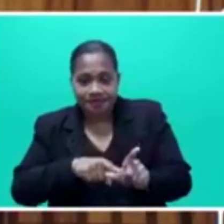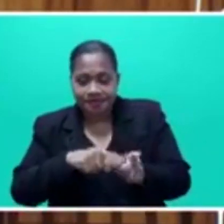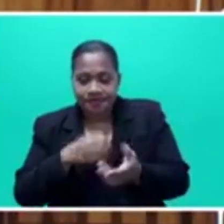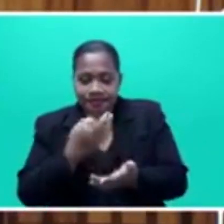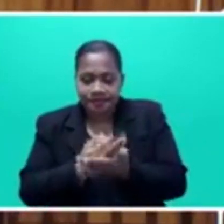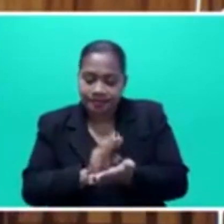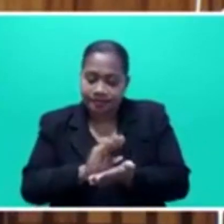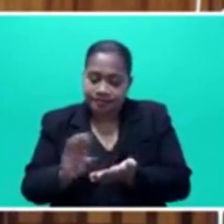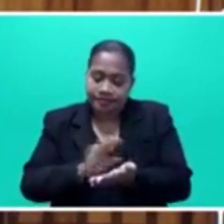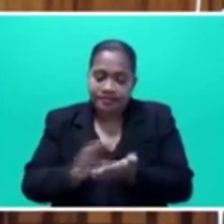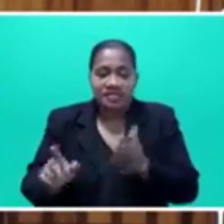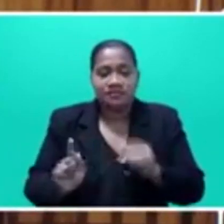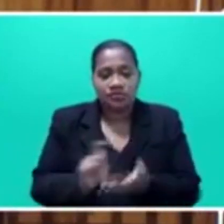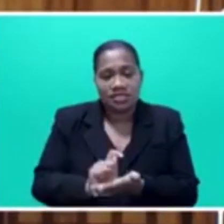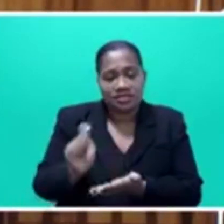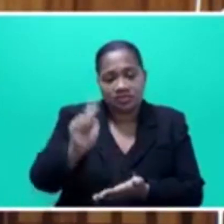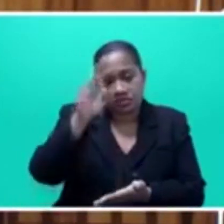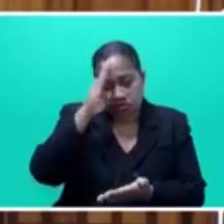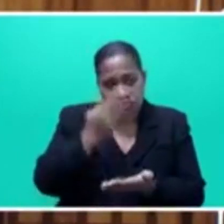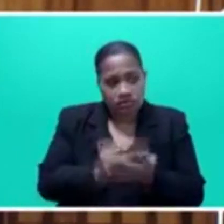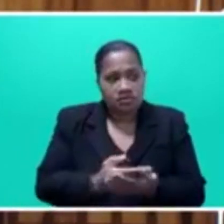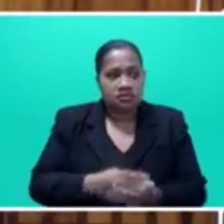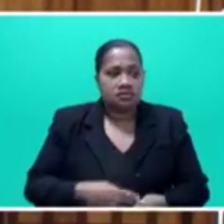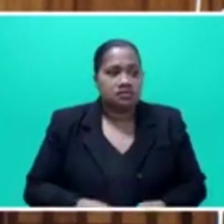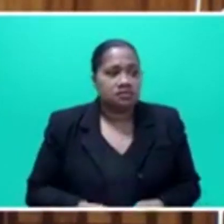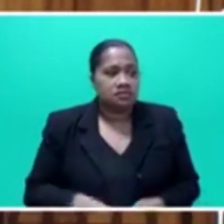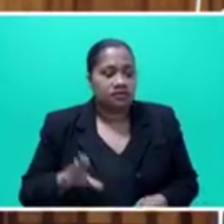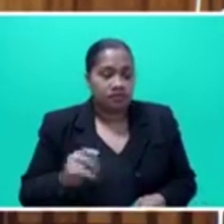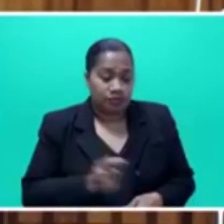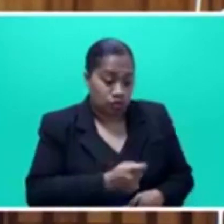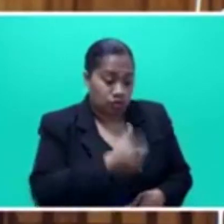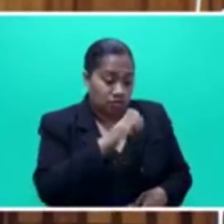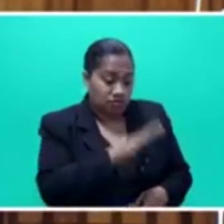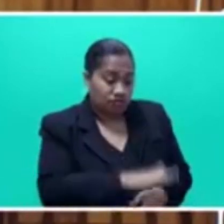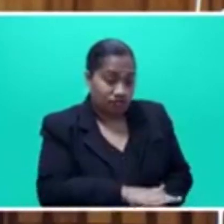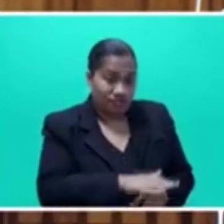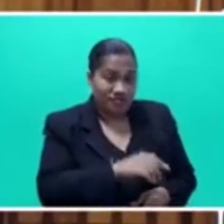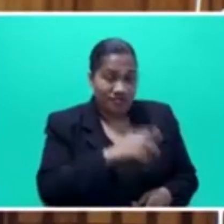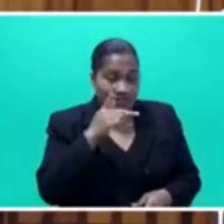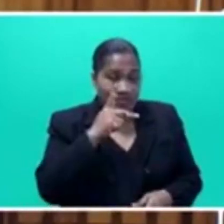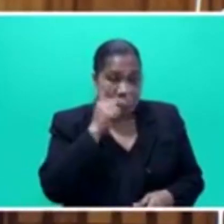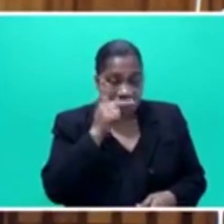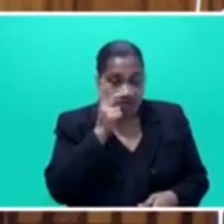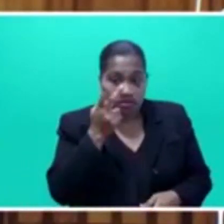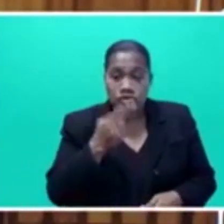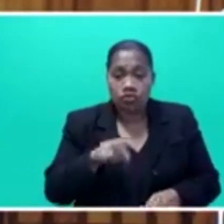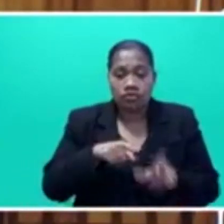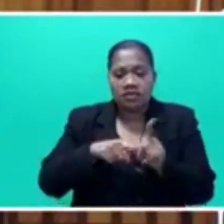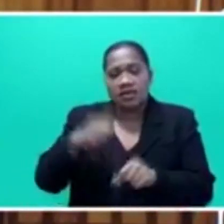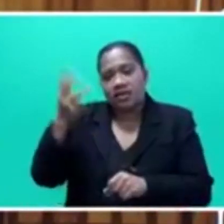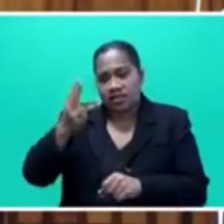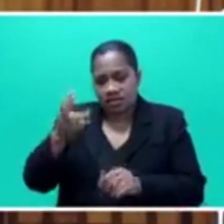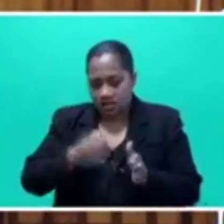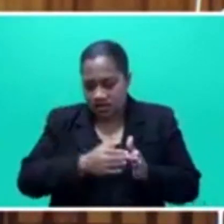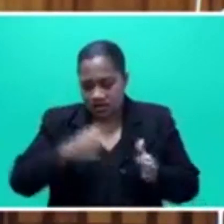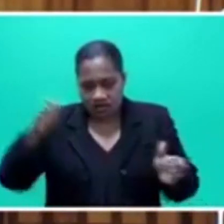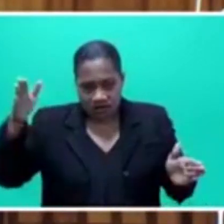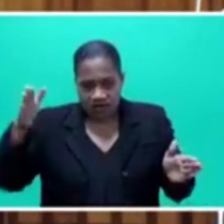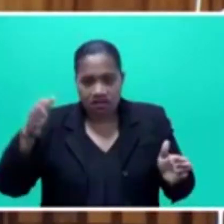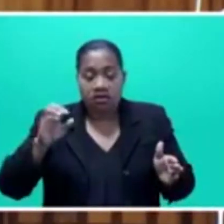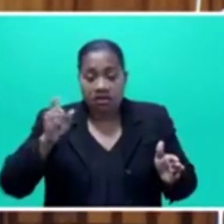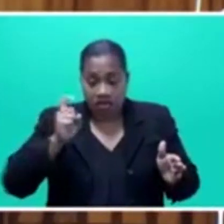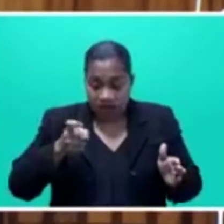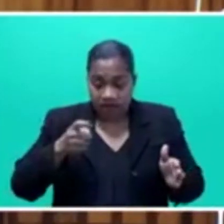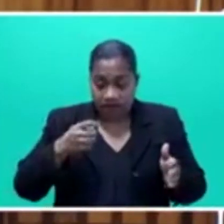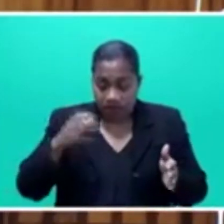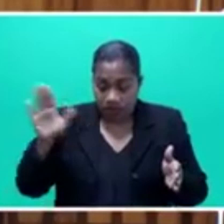students. Forget the free education from early childhood to year 13. This is just tertiary education. And if he removes